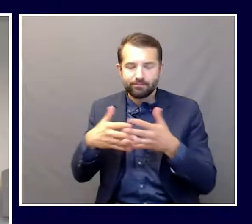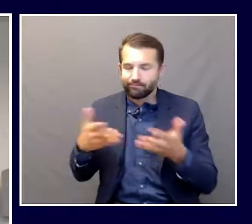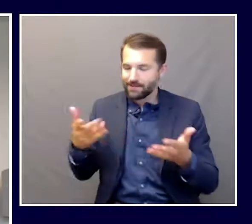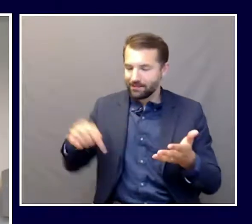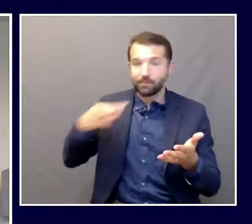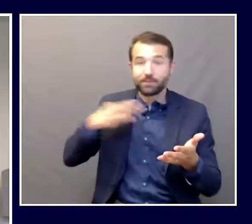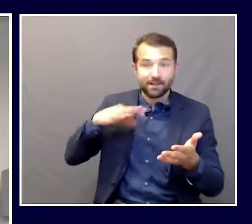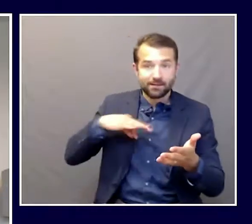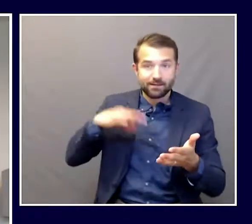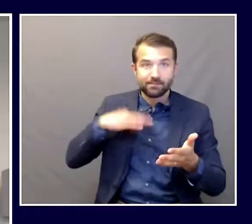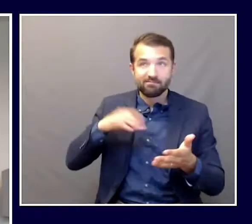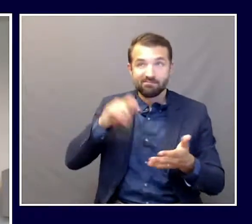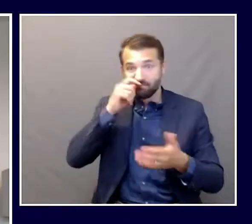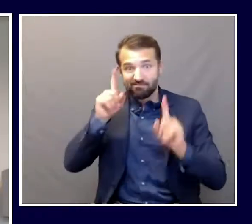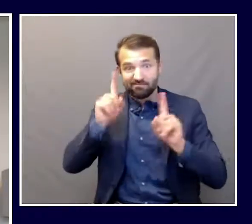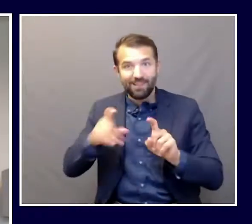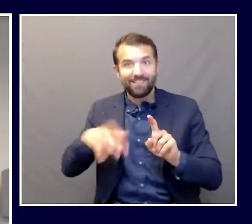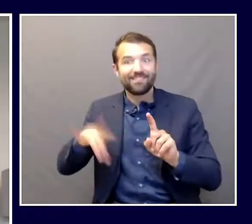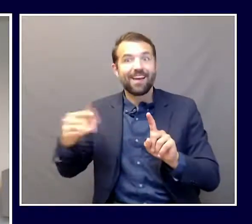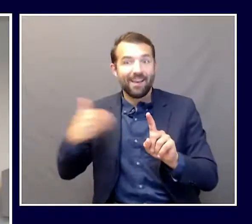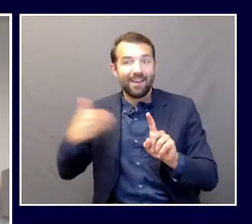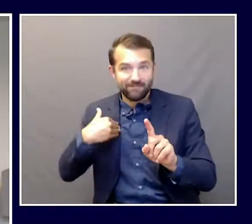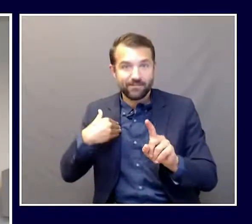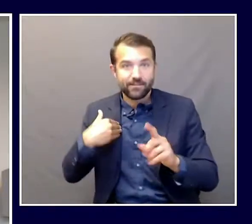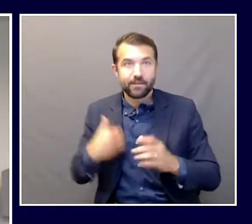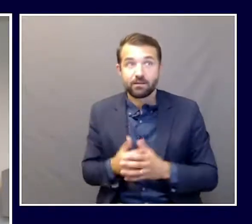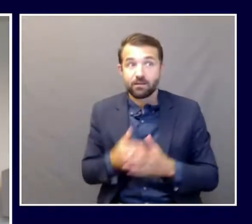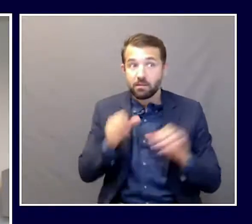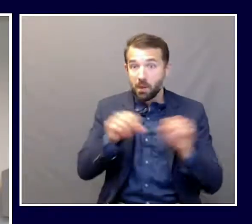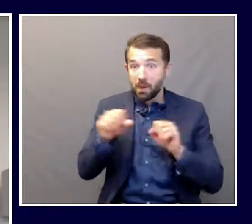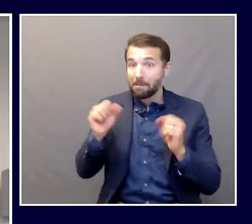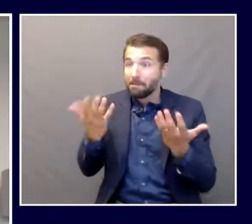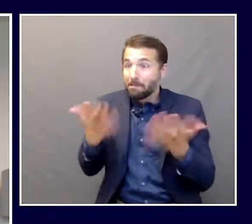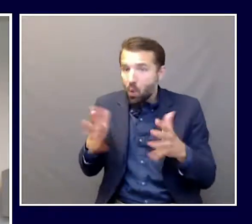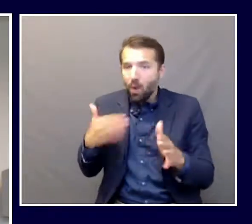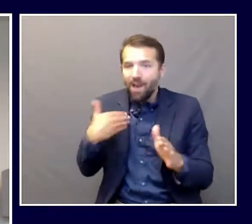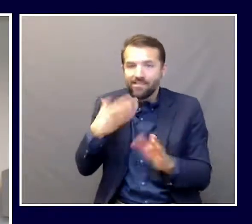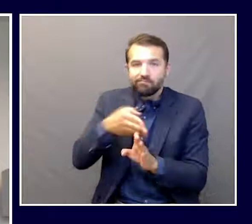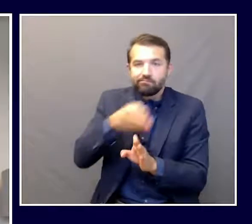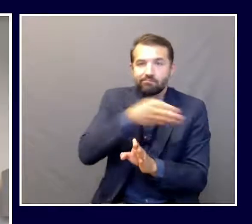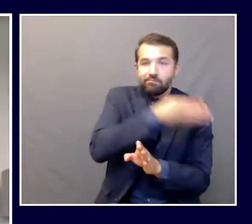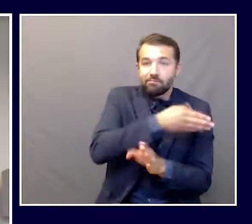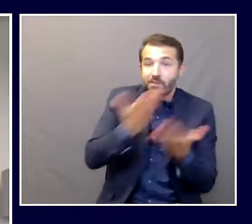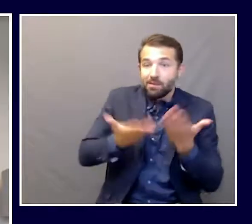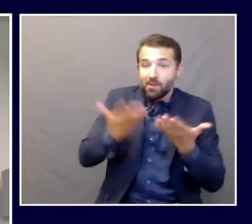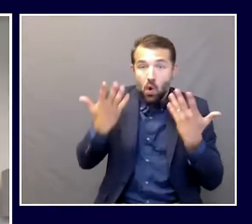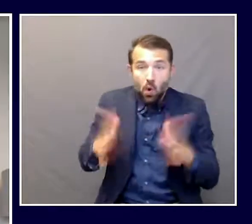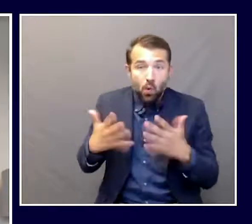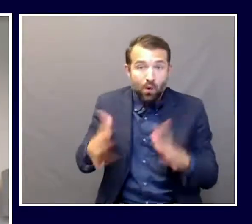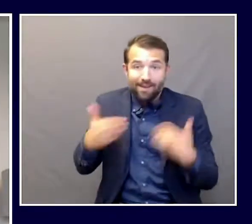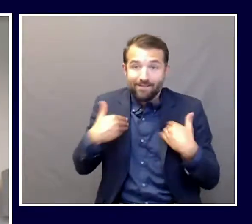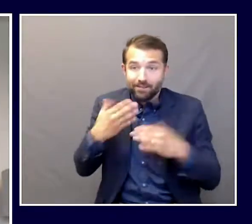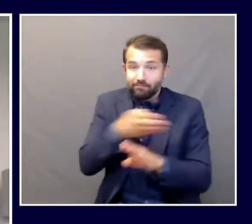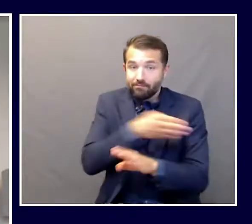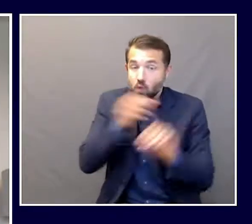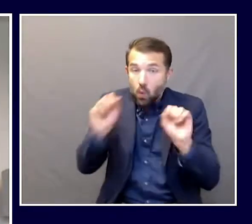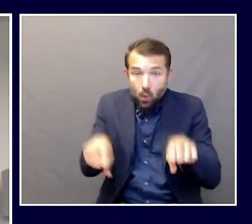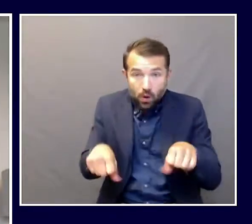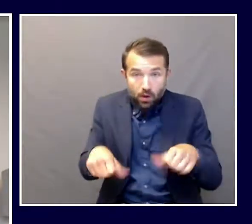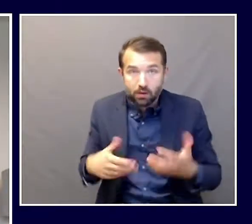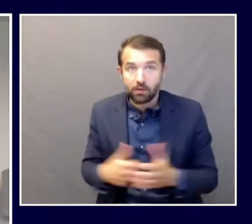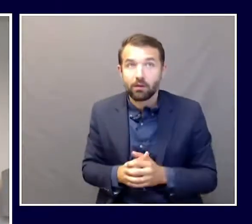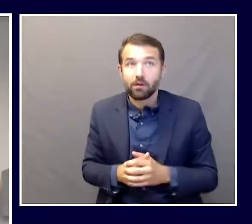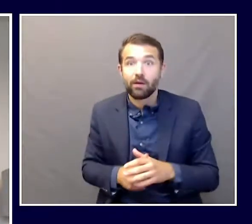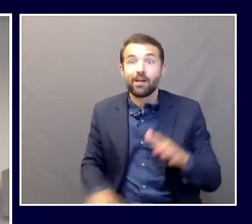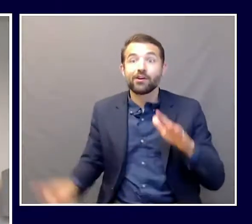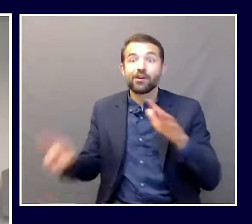particular patient at the end of December or early January who was in an emergency department would have had COVID as opposed